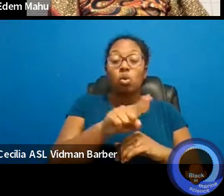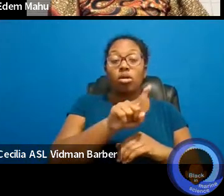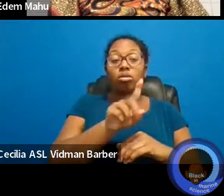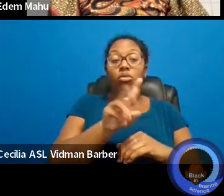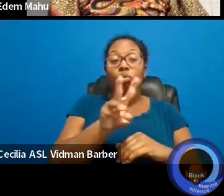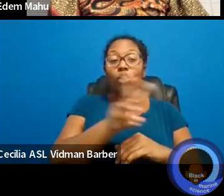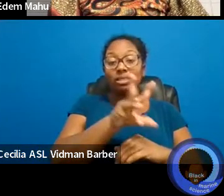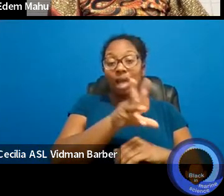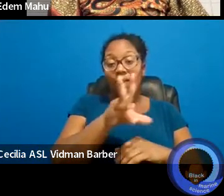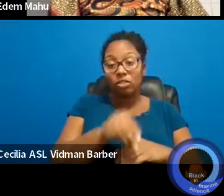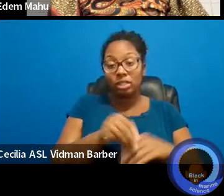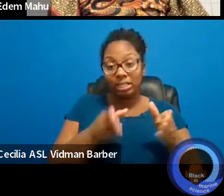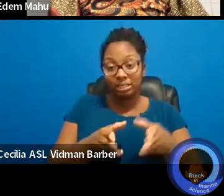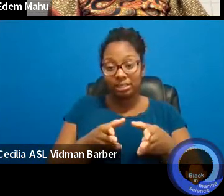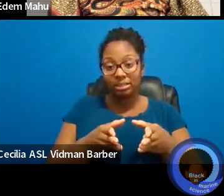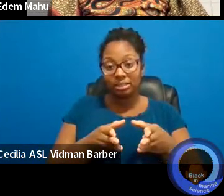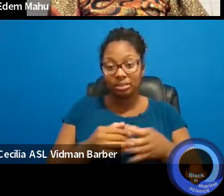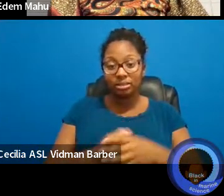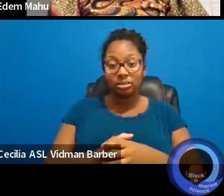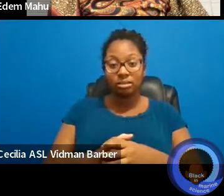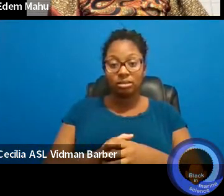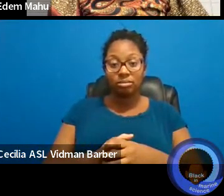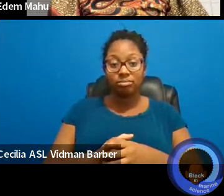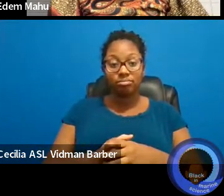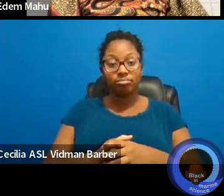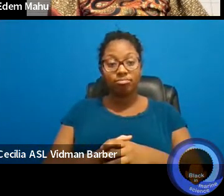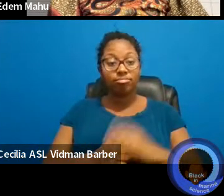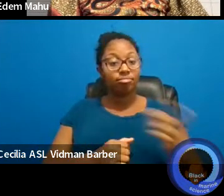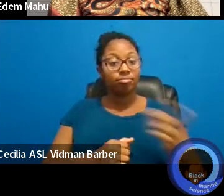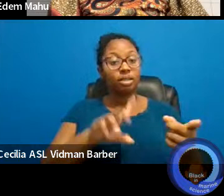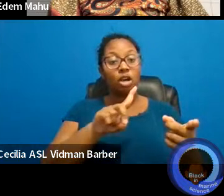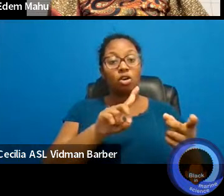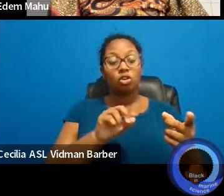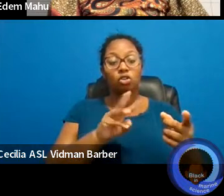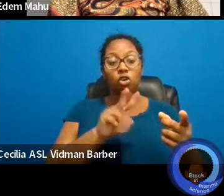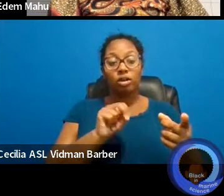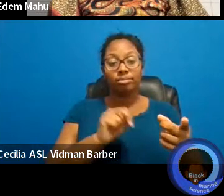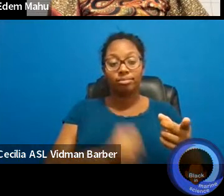over first to Ms. Pratt.